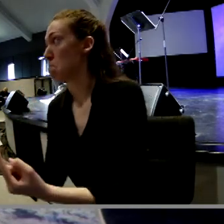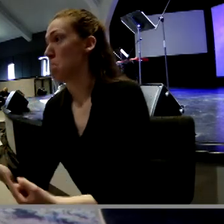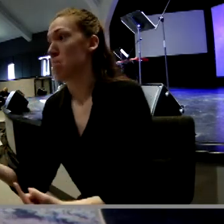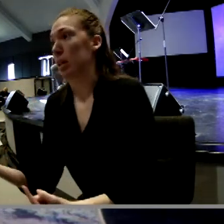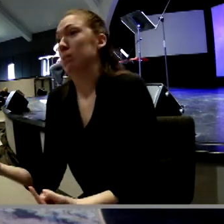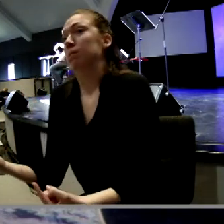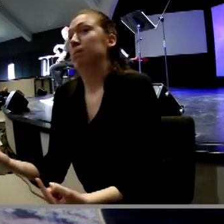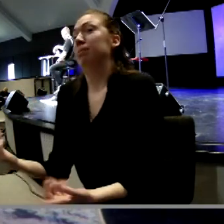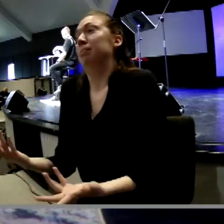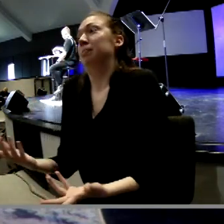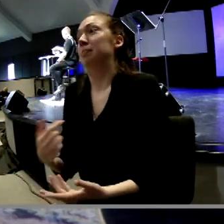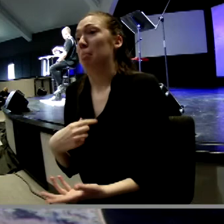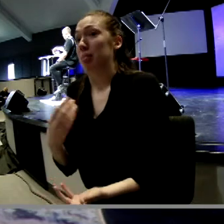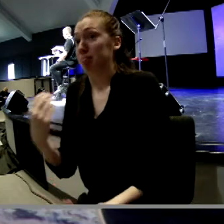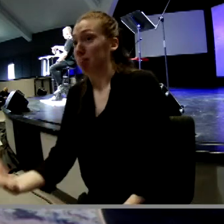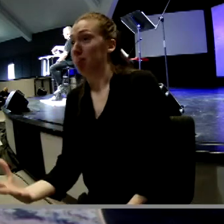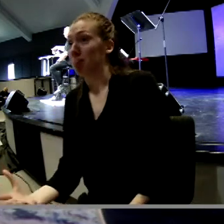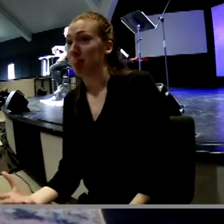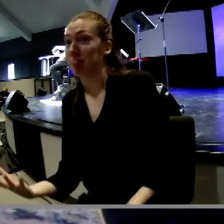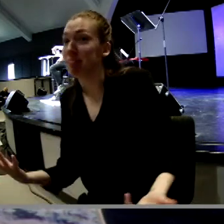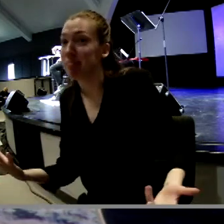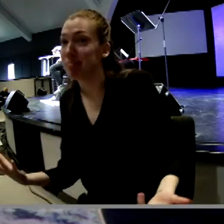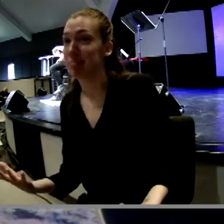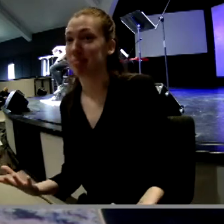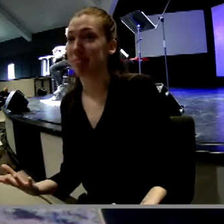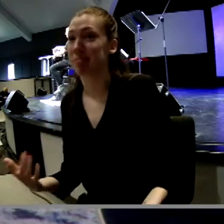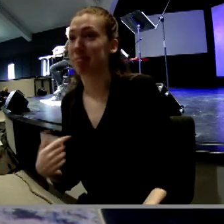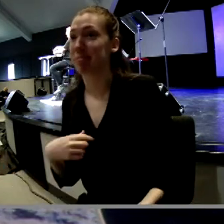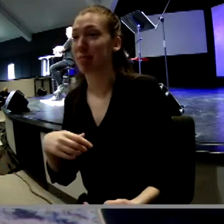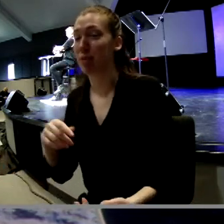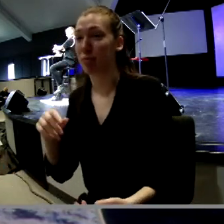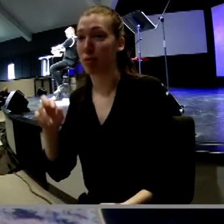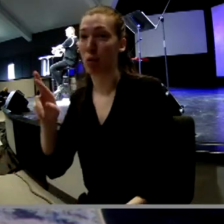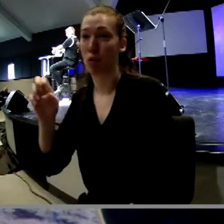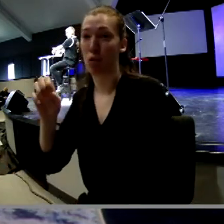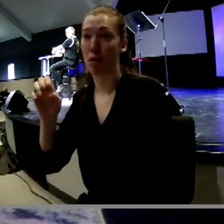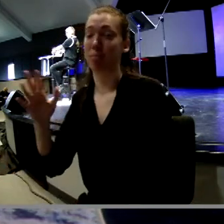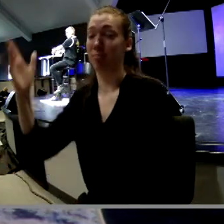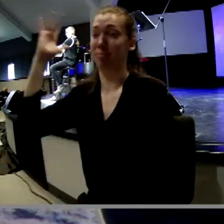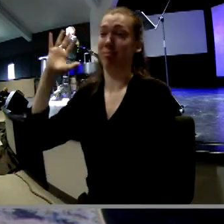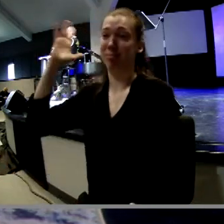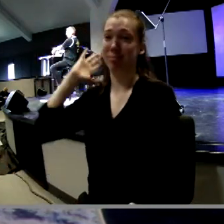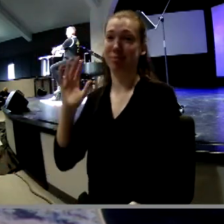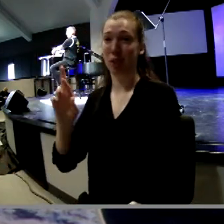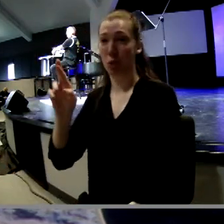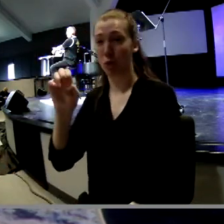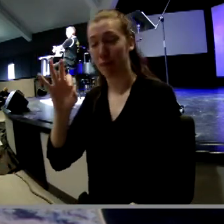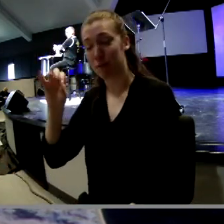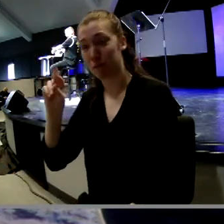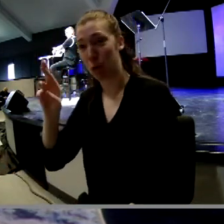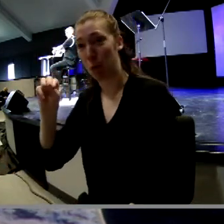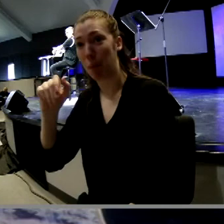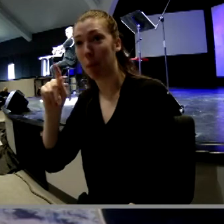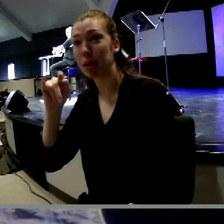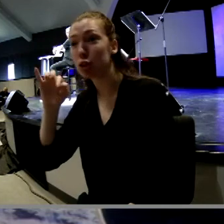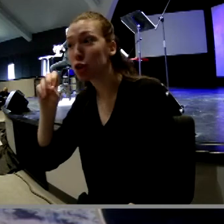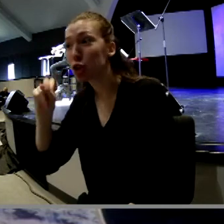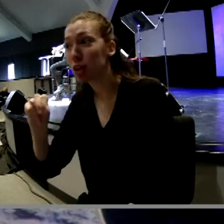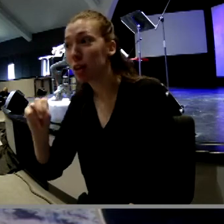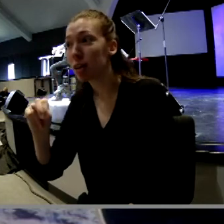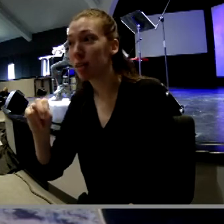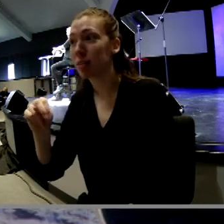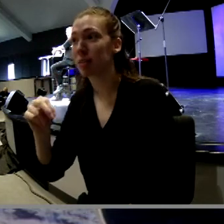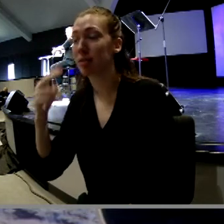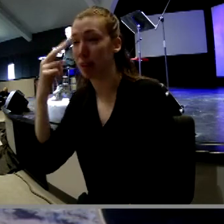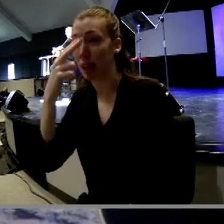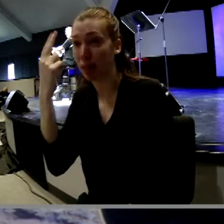But I got news for you. That's one of the big things that the Reformation did, was show us the reality that